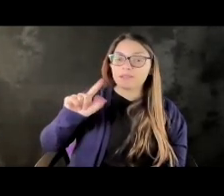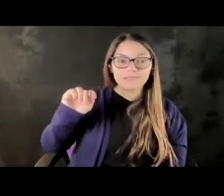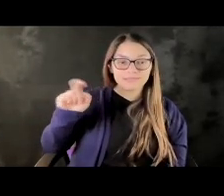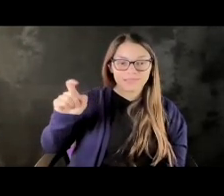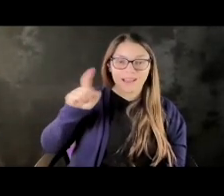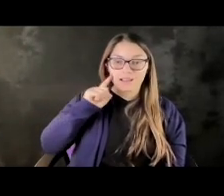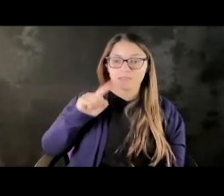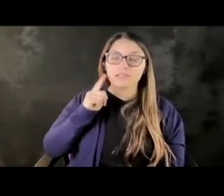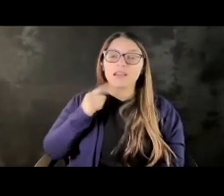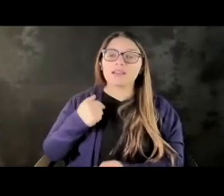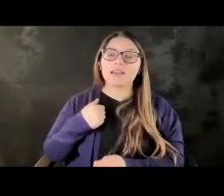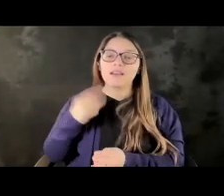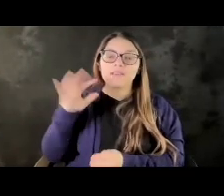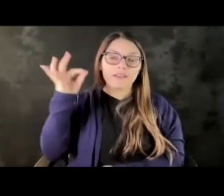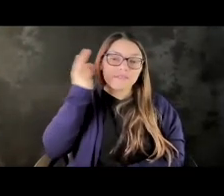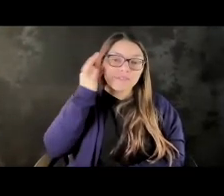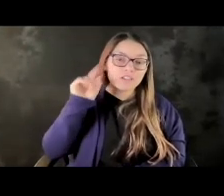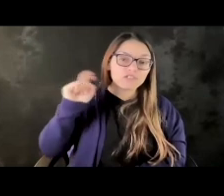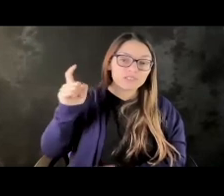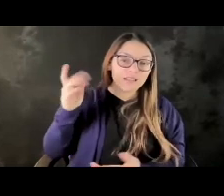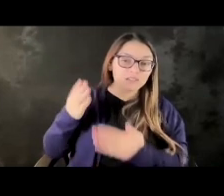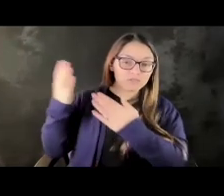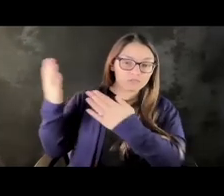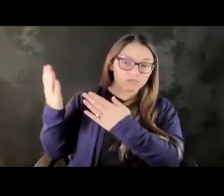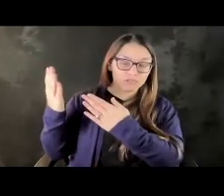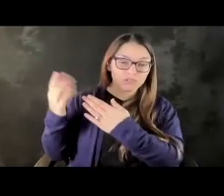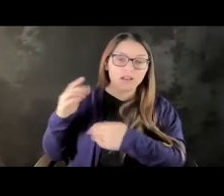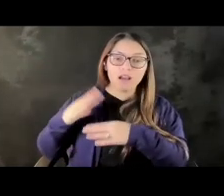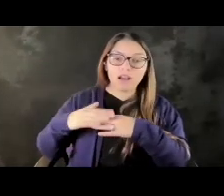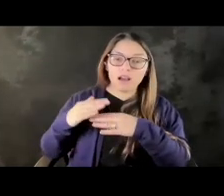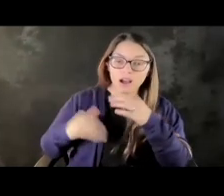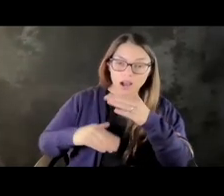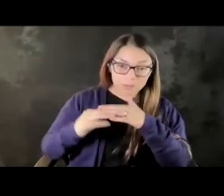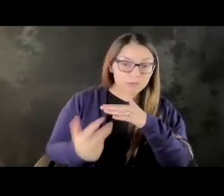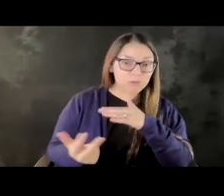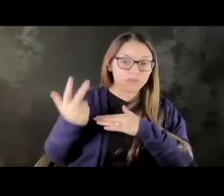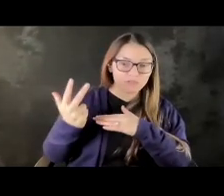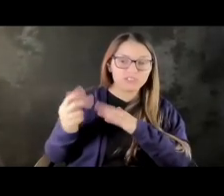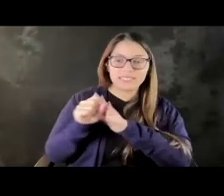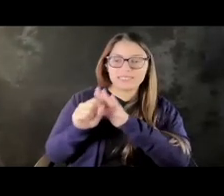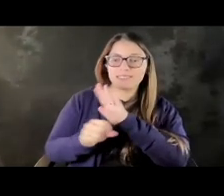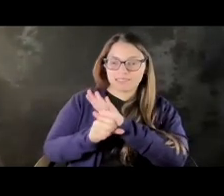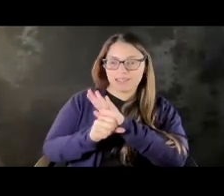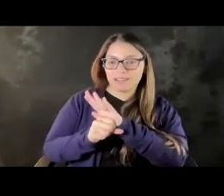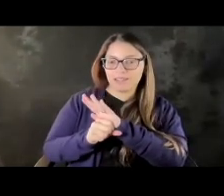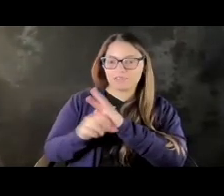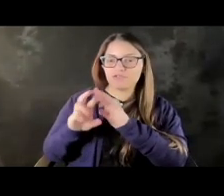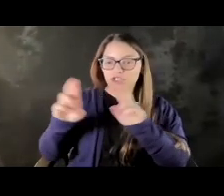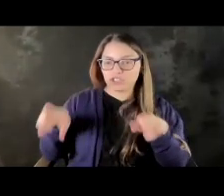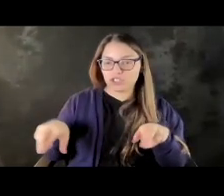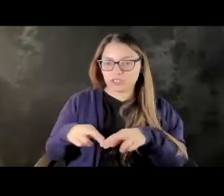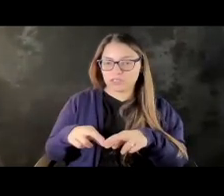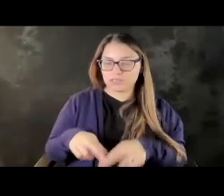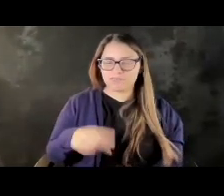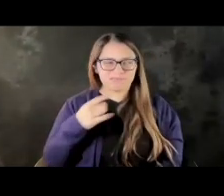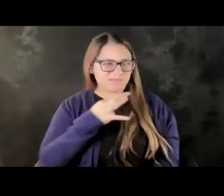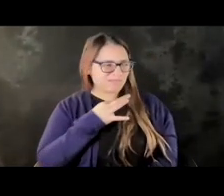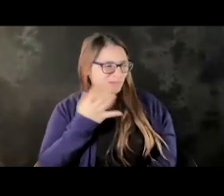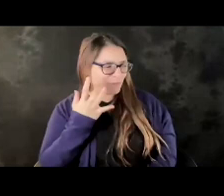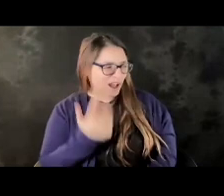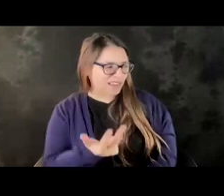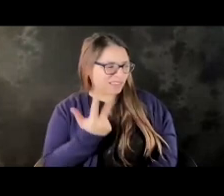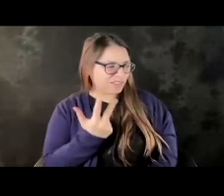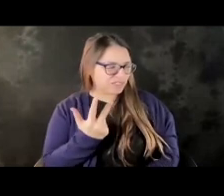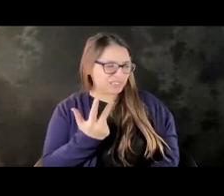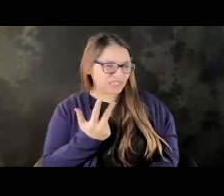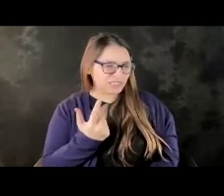return and up to 3 state tax returns at no cost. And you may say, why would someone want to file 3 state